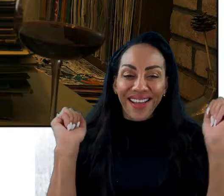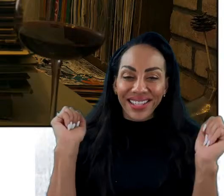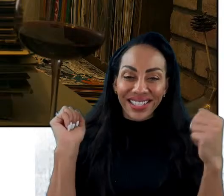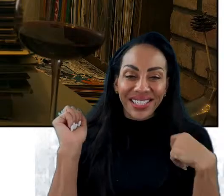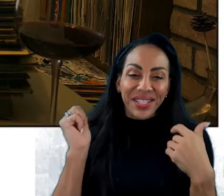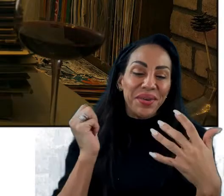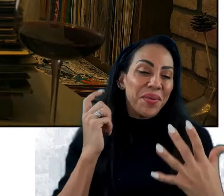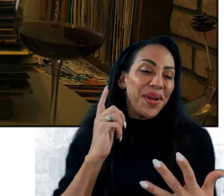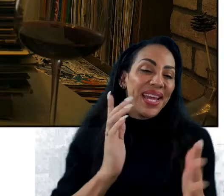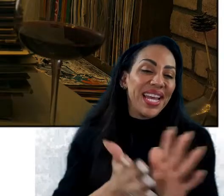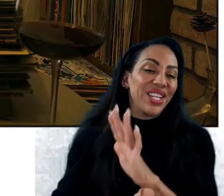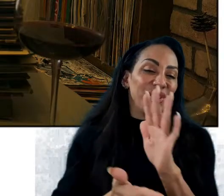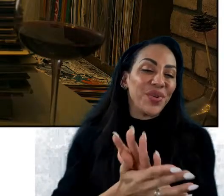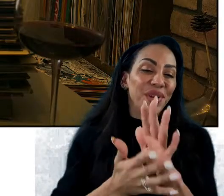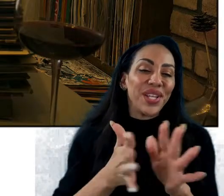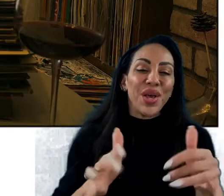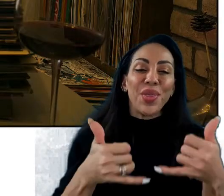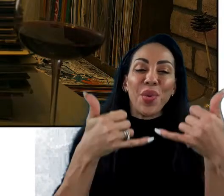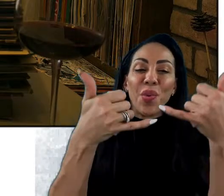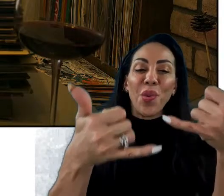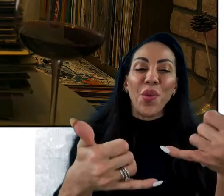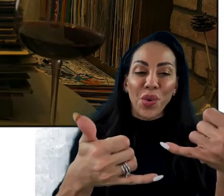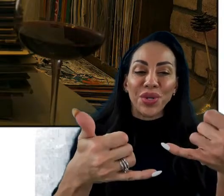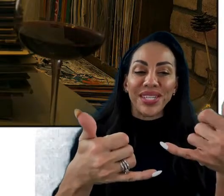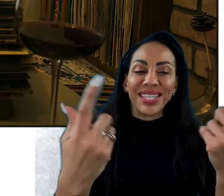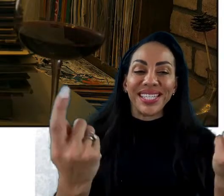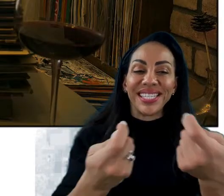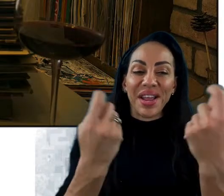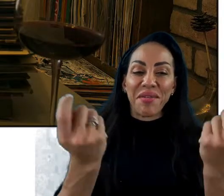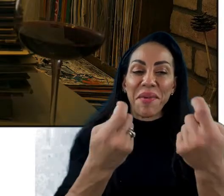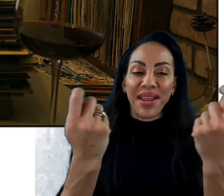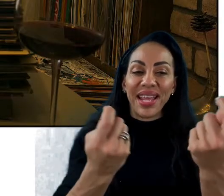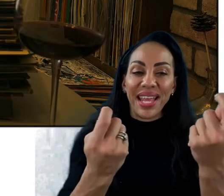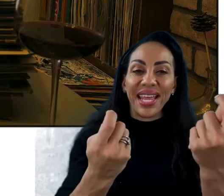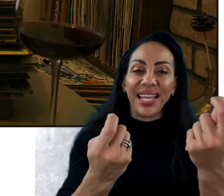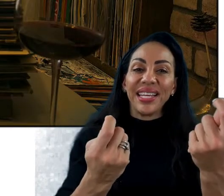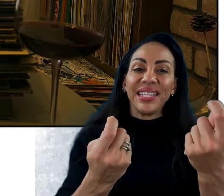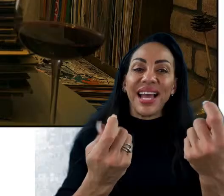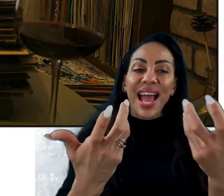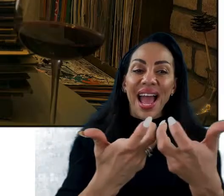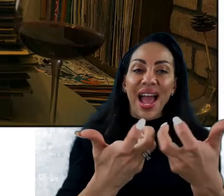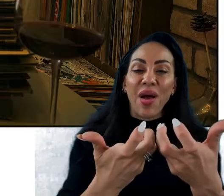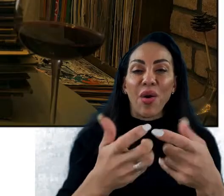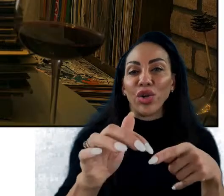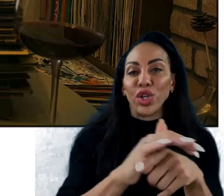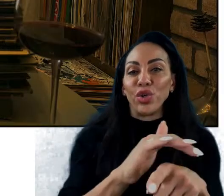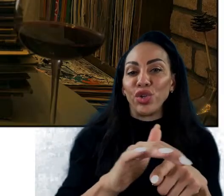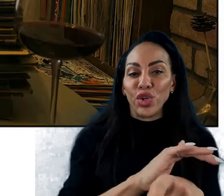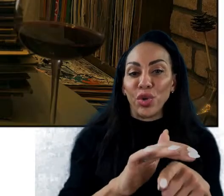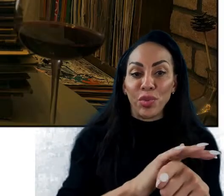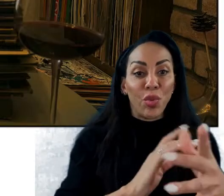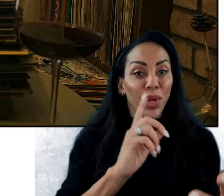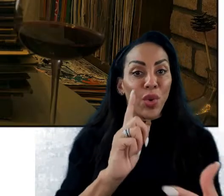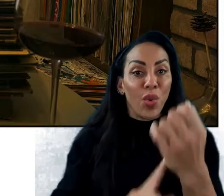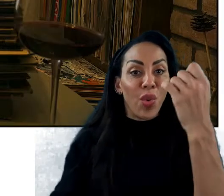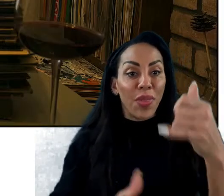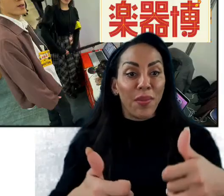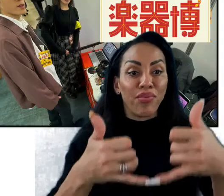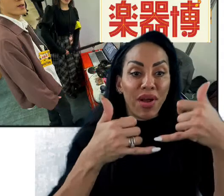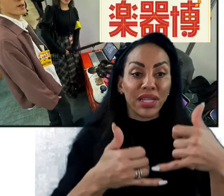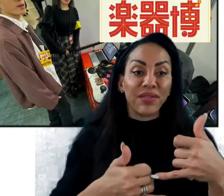that was being given by Andrew Huang on YouTube, and we won the prize for the prototype, which is